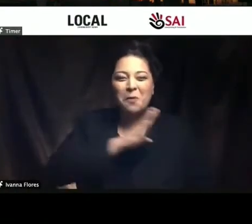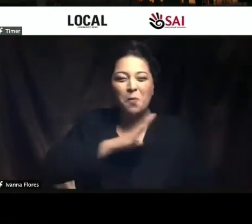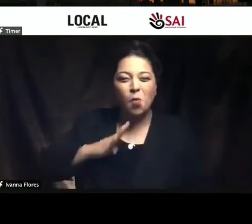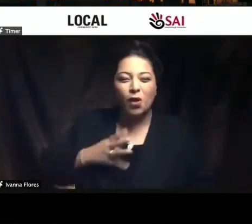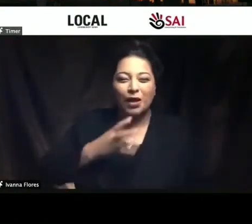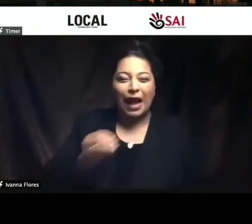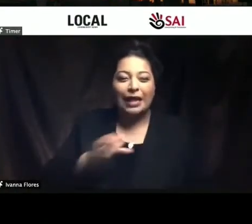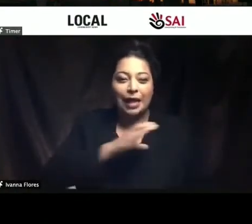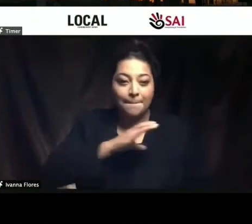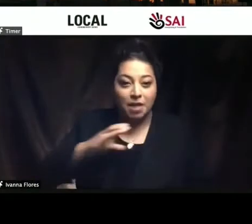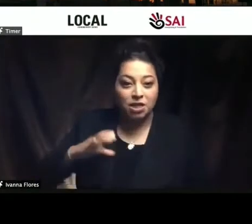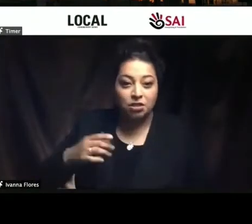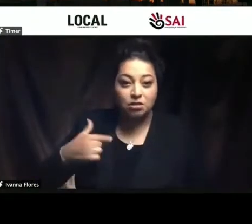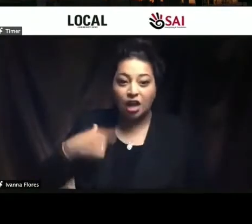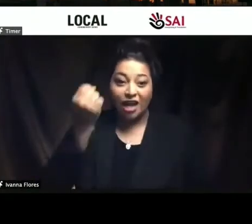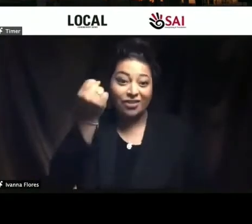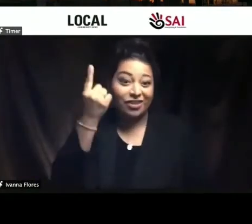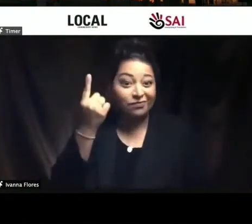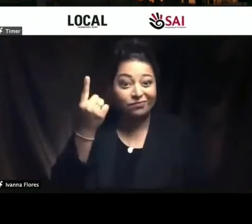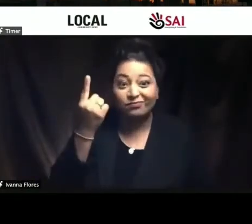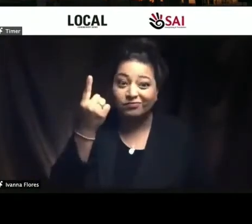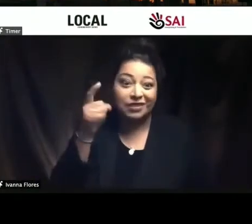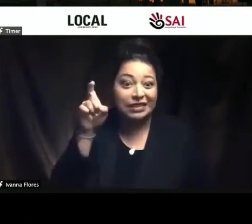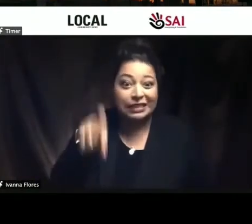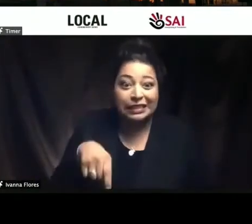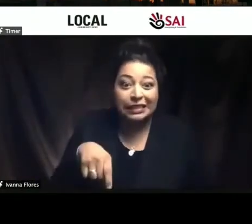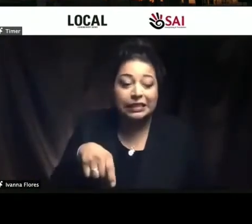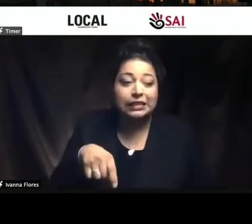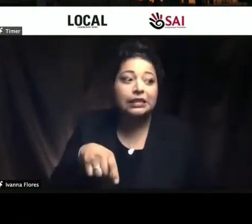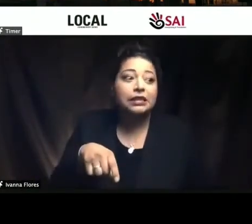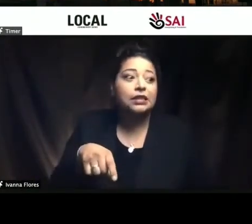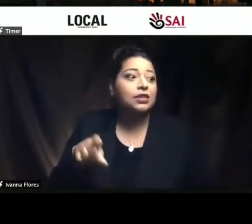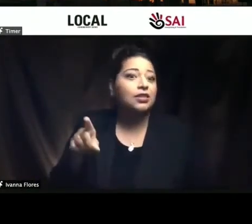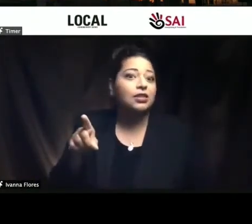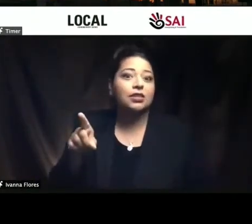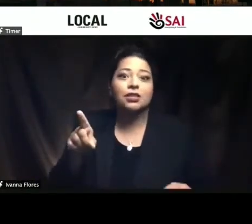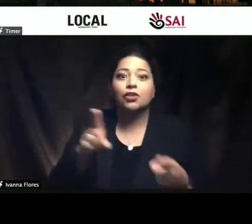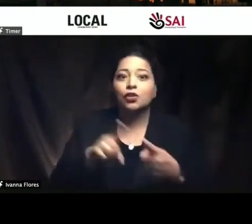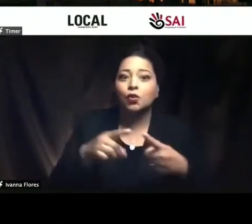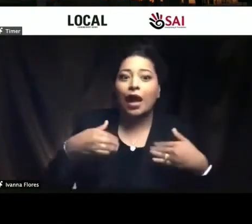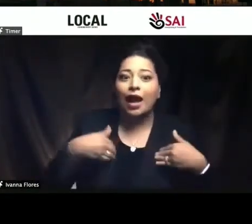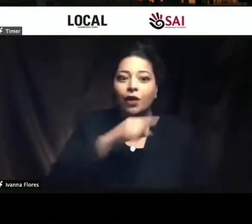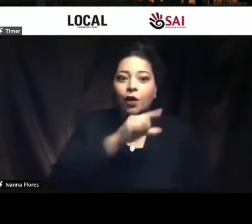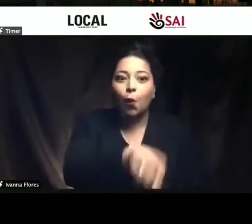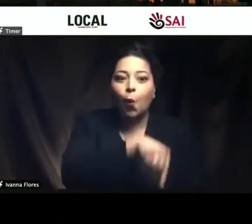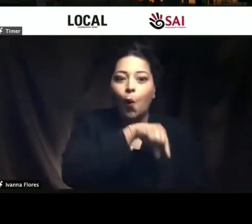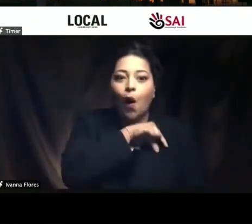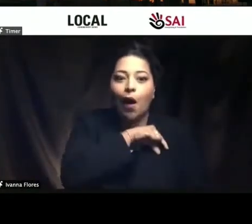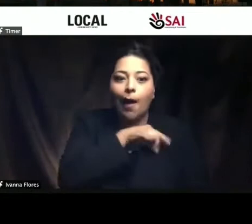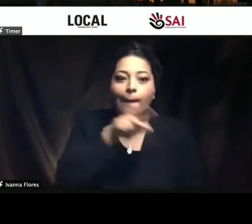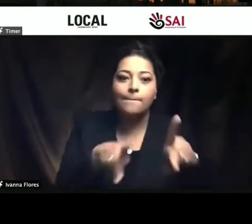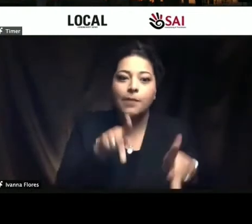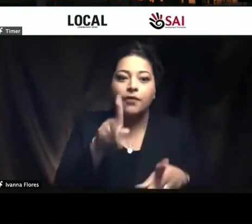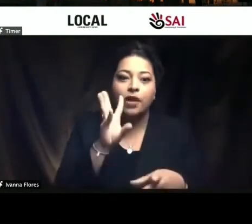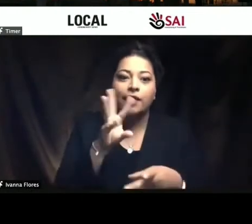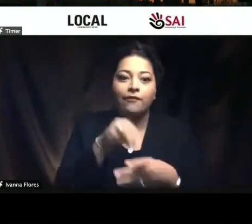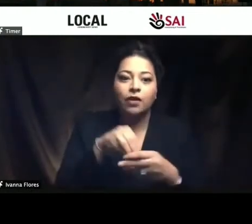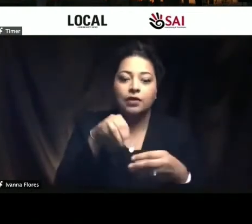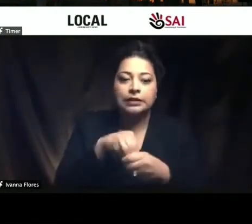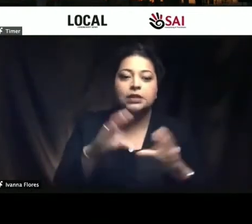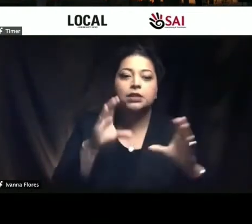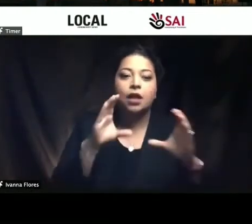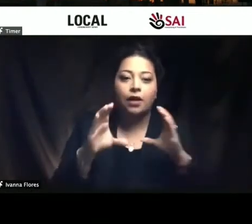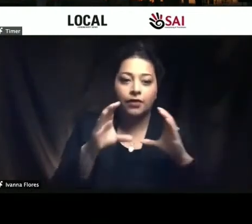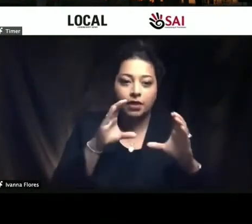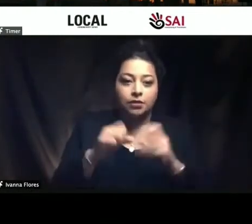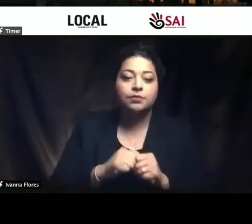commissions, I understand the necessity to have qualified people participate in the conversations.